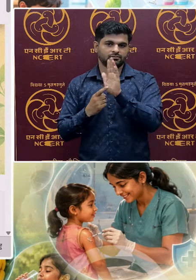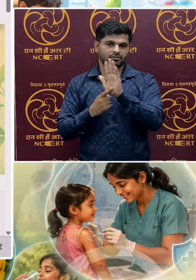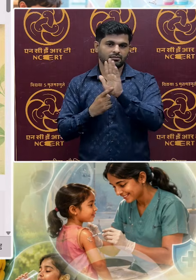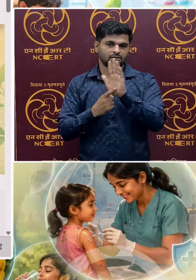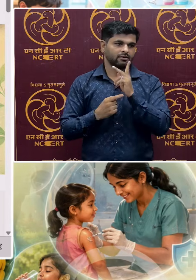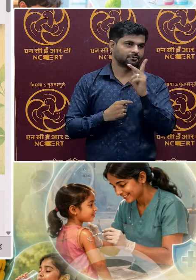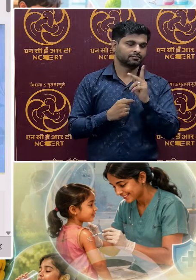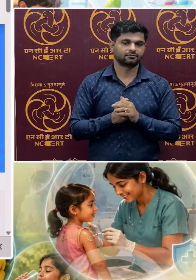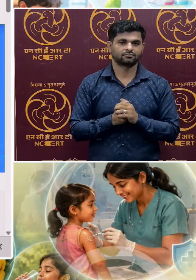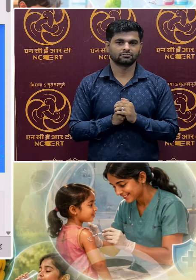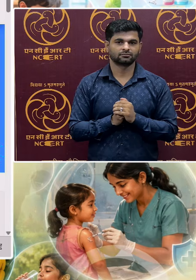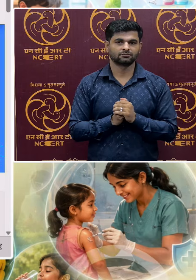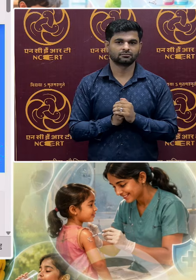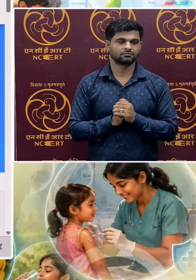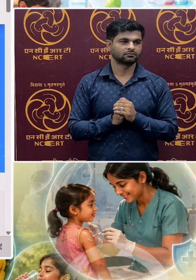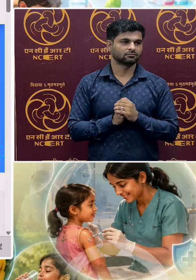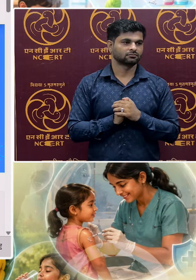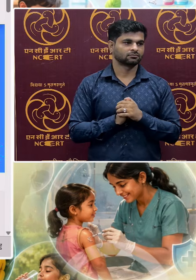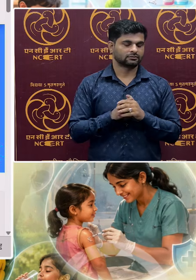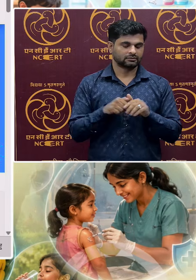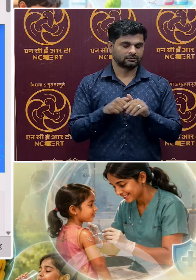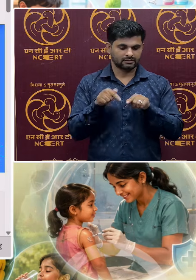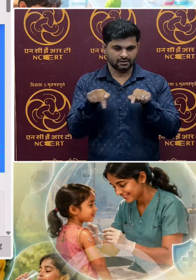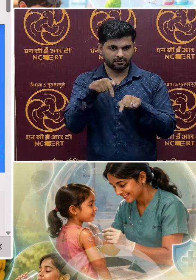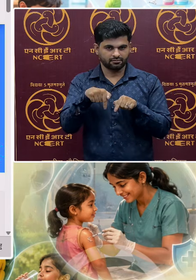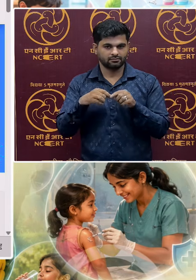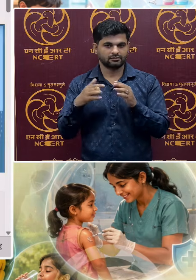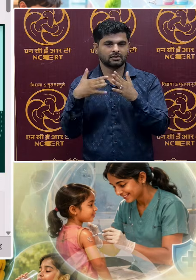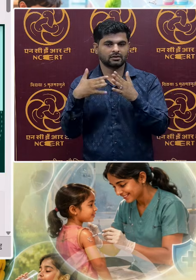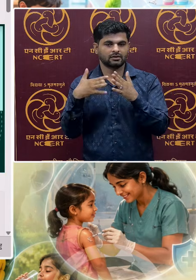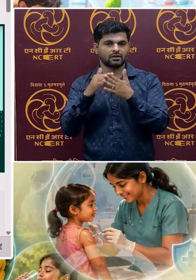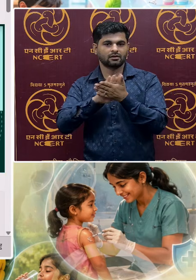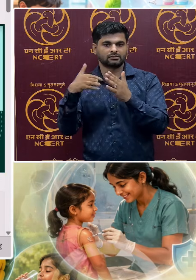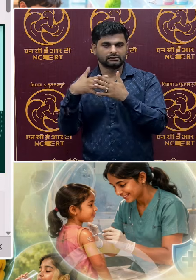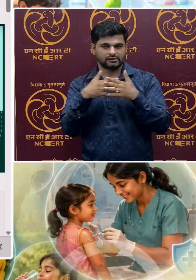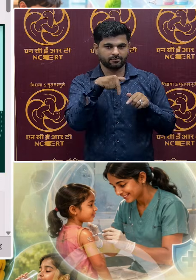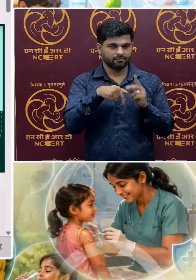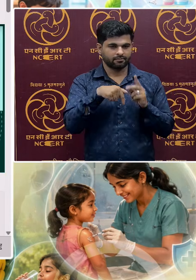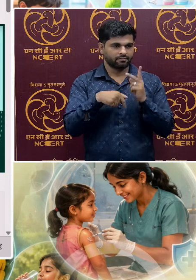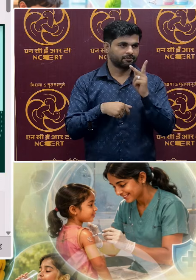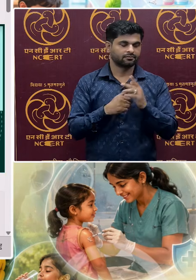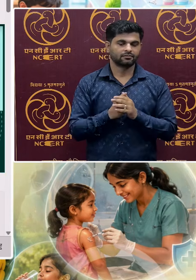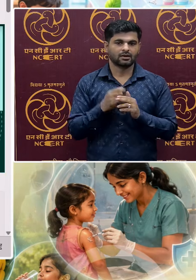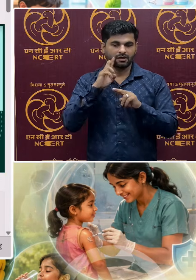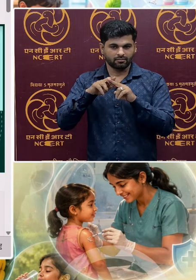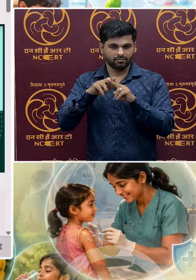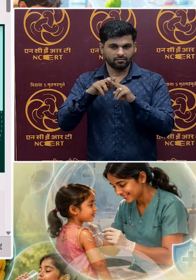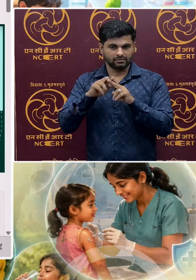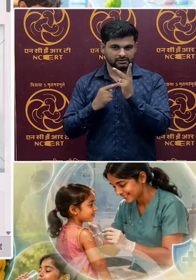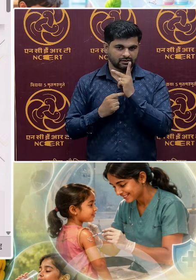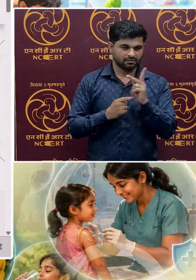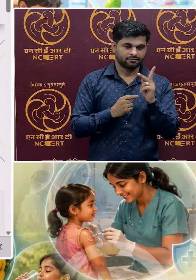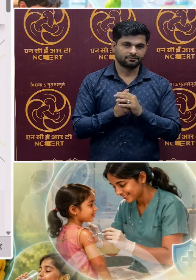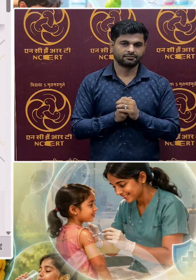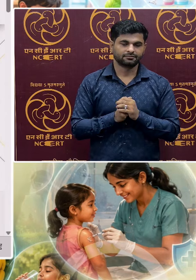I've opened the CIET NCERT's website. This is the home page. If you see here, there are certain